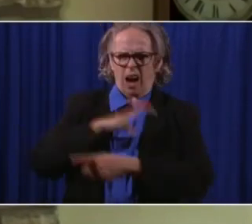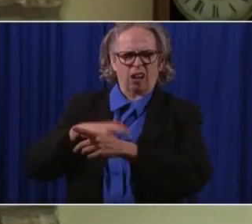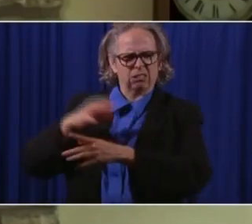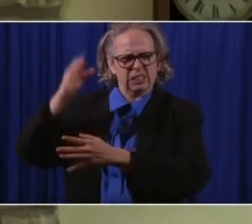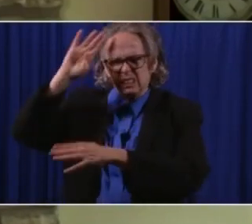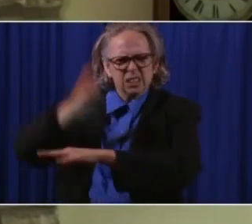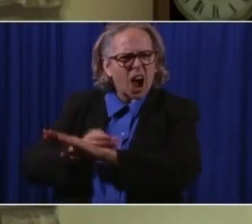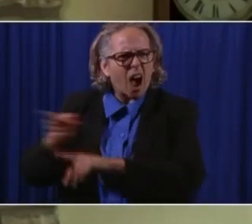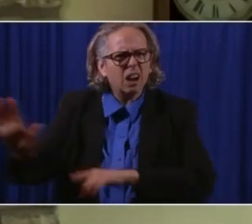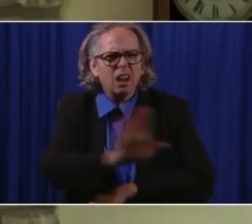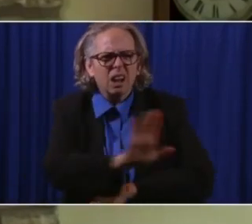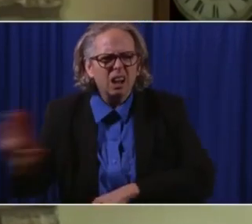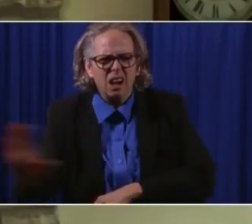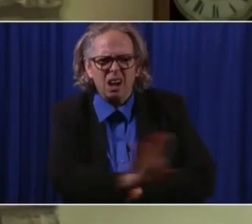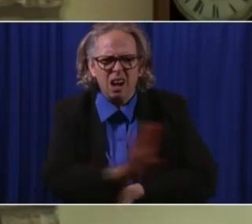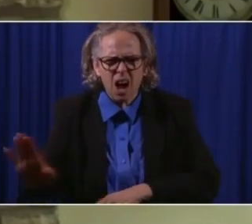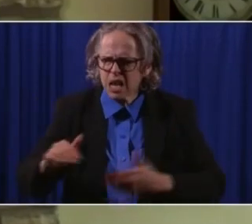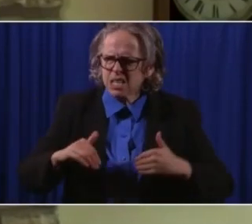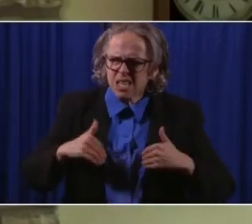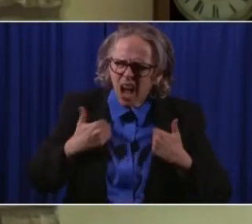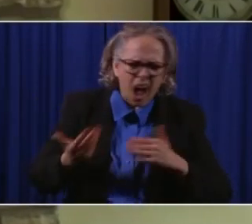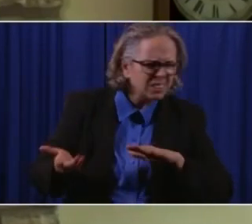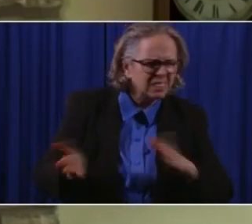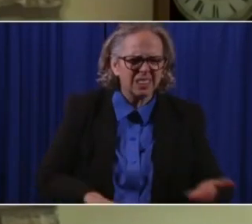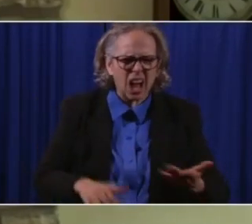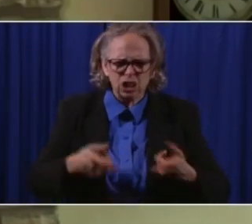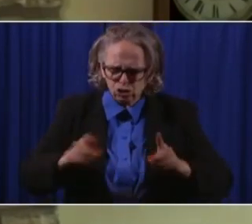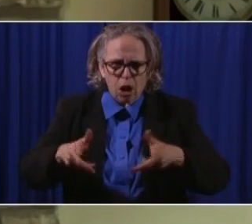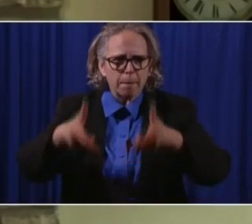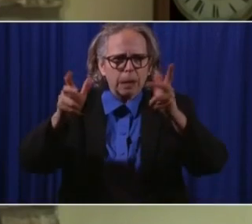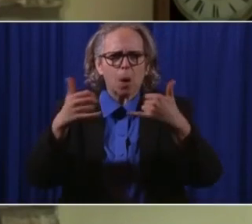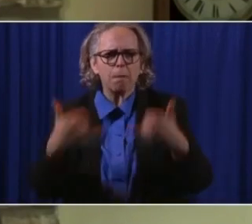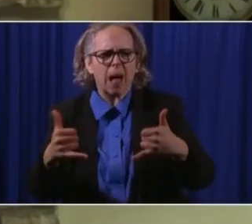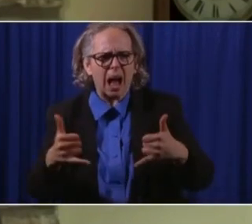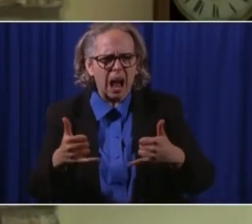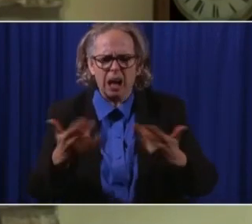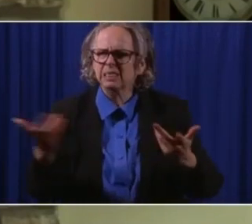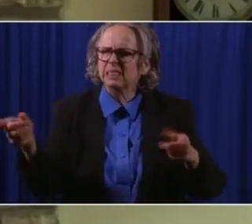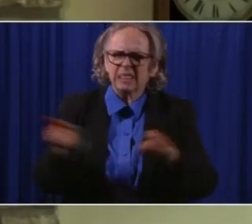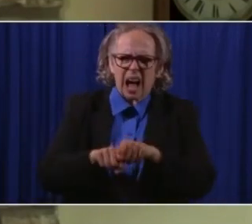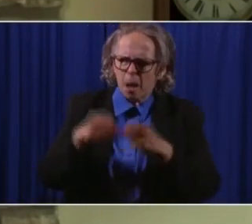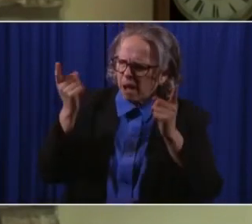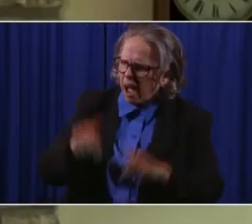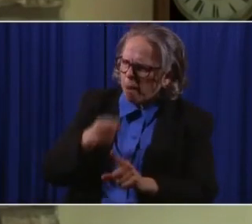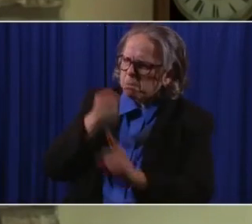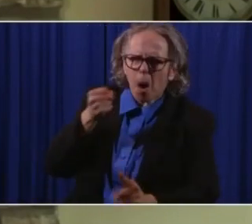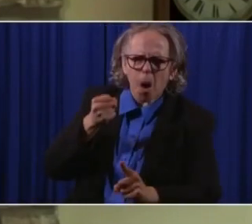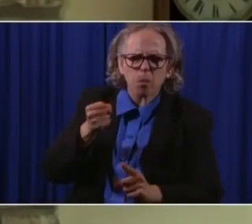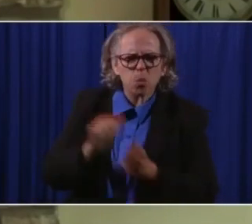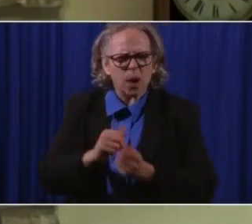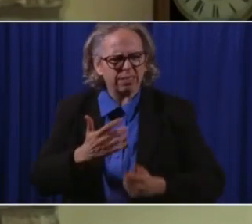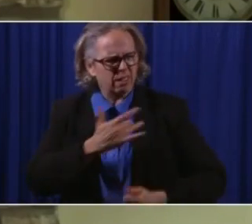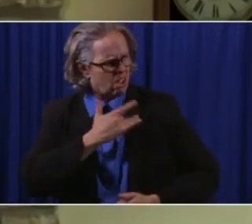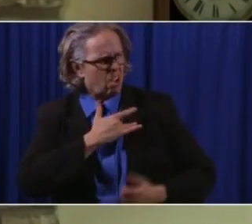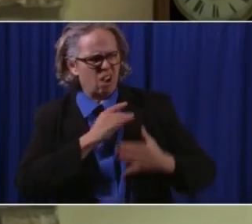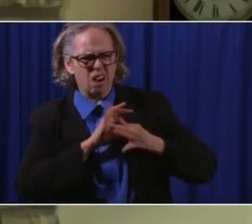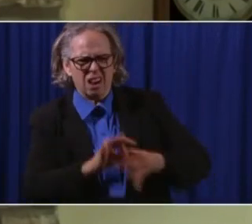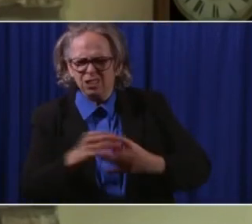age playing college basketball from that. So maybe you could start with that and then talk how those